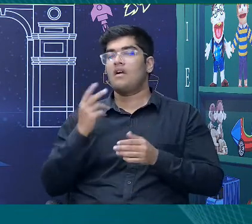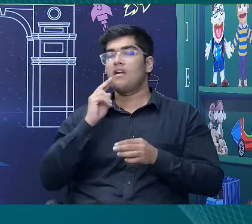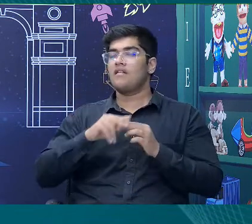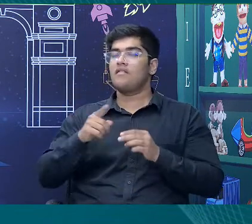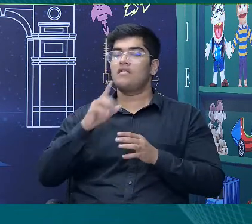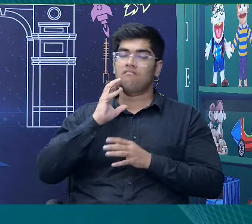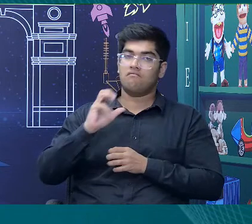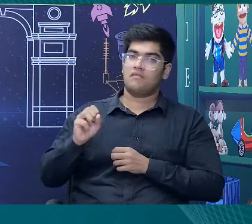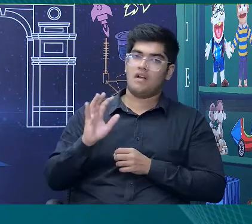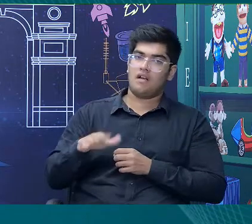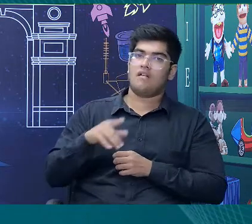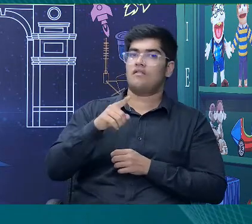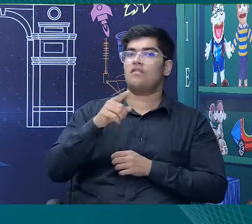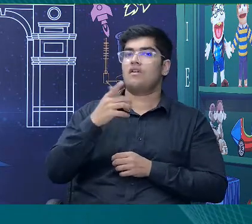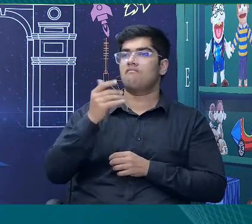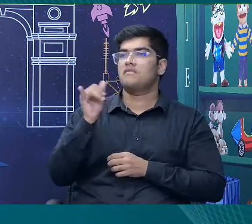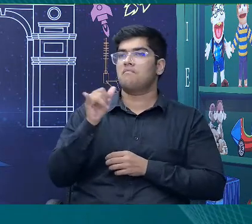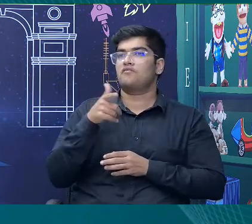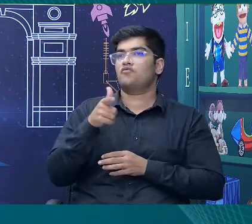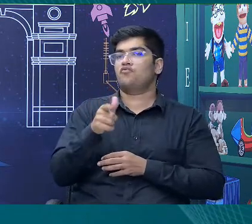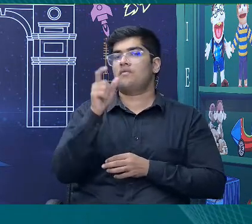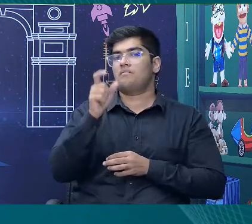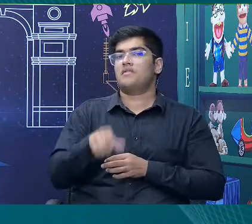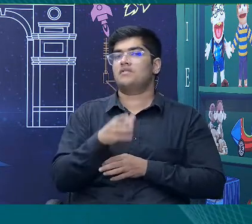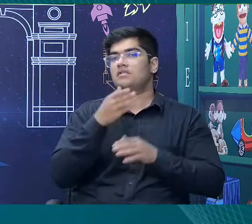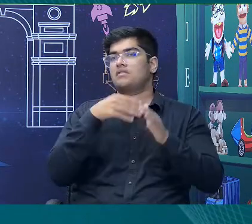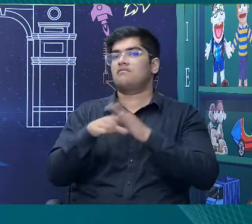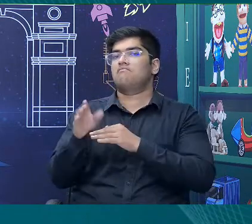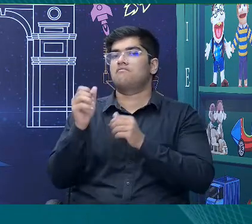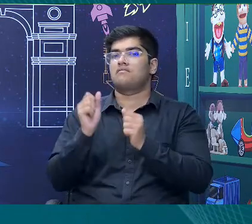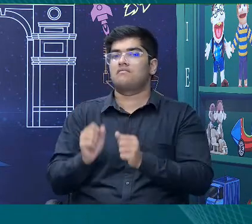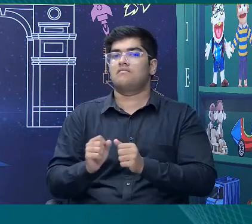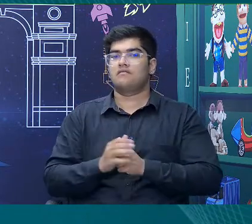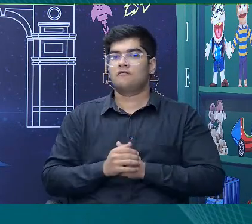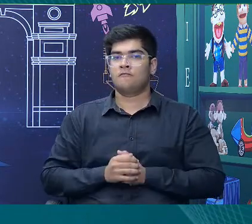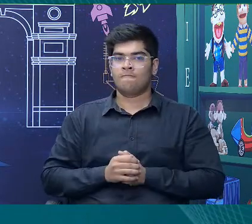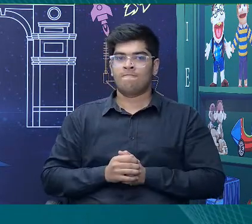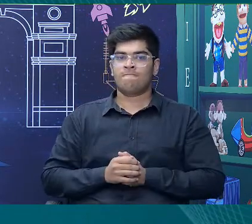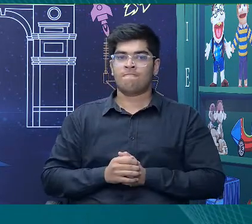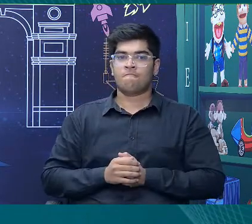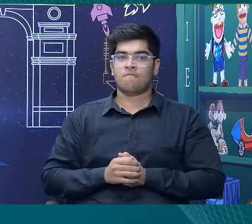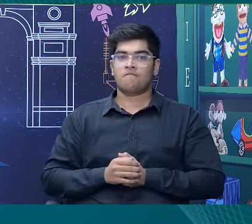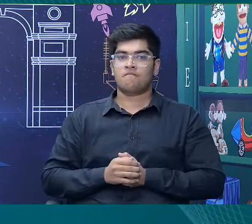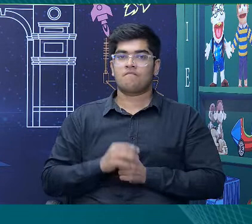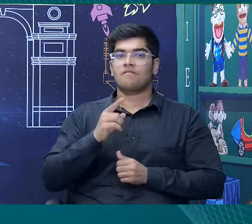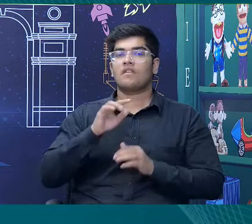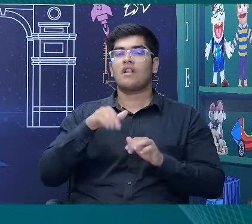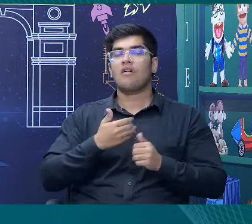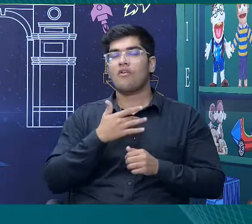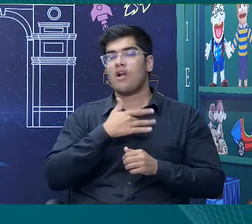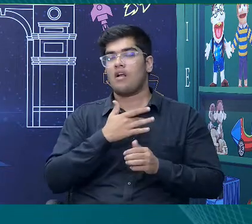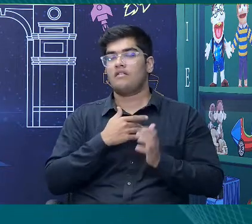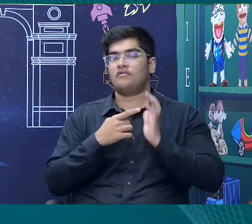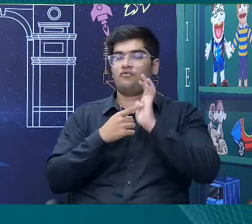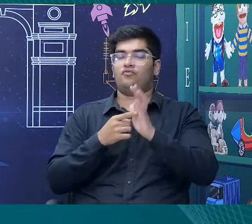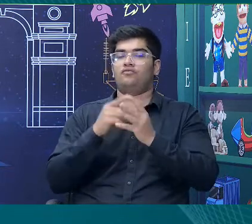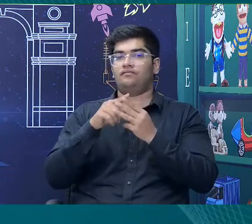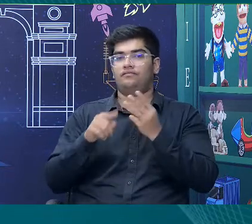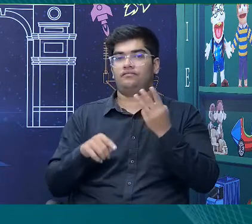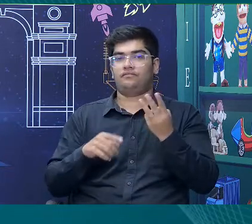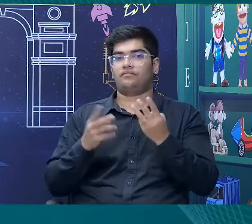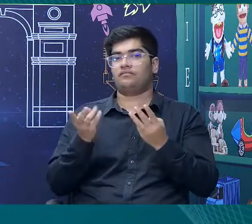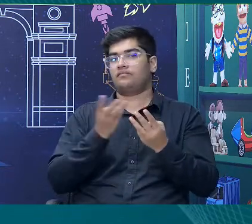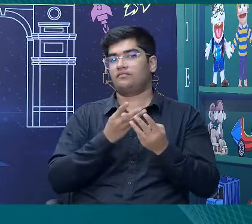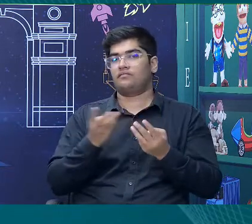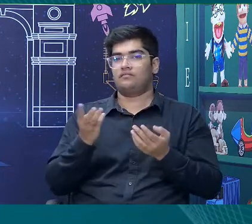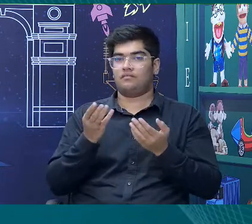them, then you are like this little rat that gets trapped. Right. So, how does he interpret the acts of kindness shown by the old man,